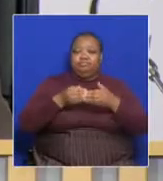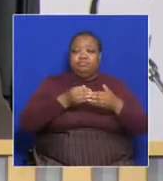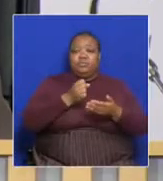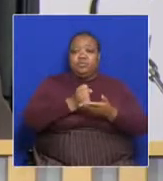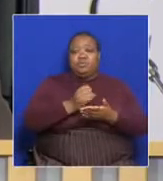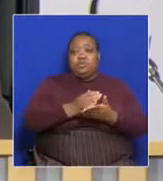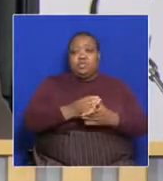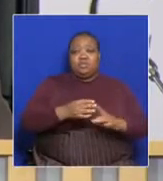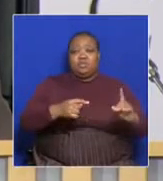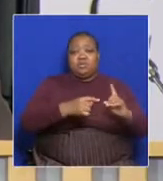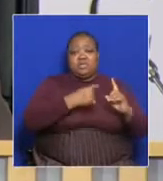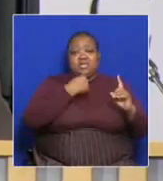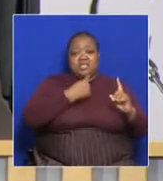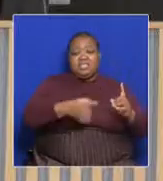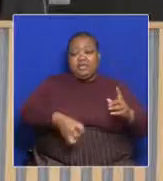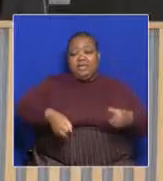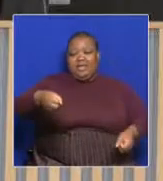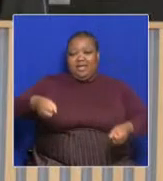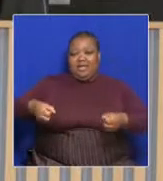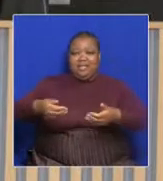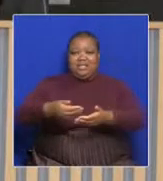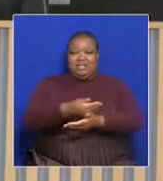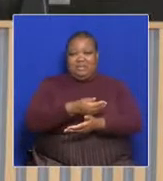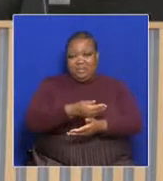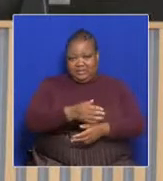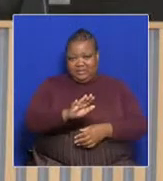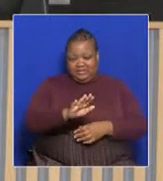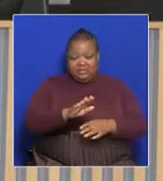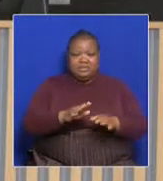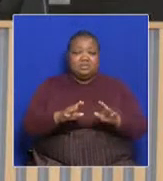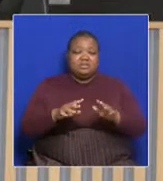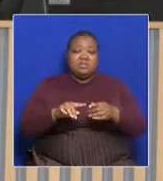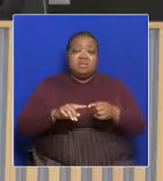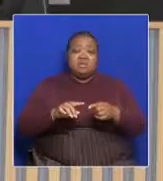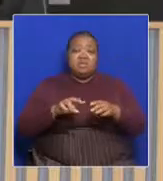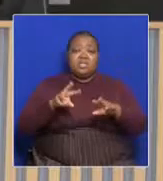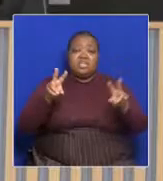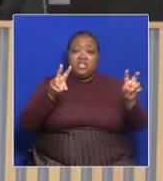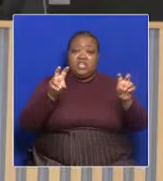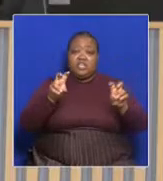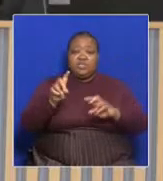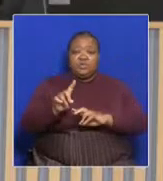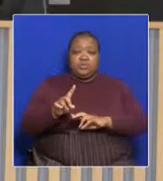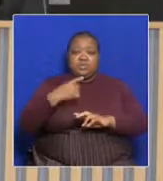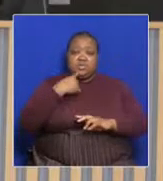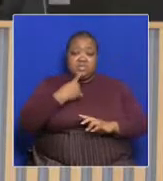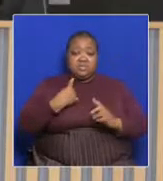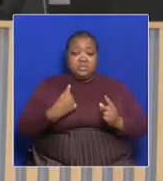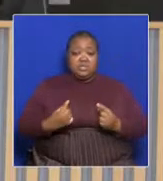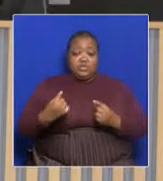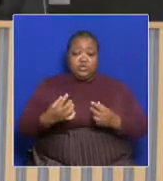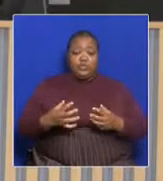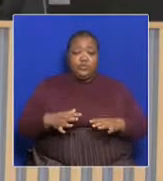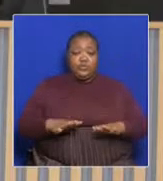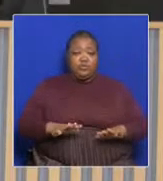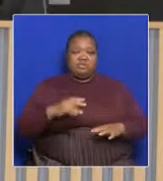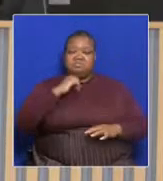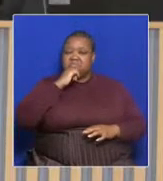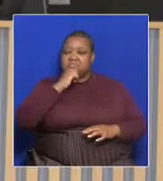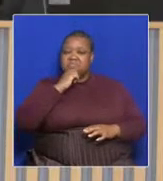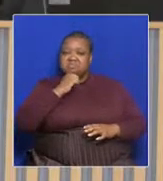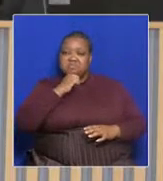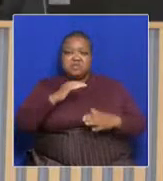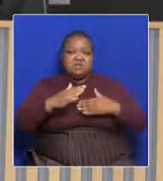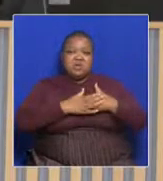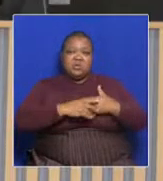missing or so. The issue I'm taking with you is you saying we've done what we needed to do. It doesn't matter that we didn't seal it. Because remember,